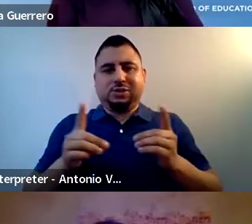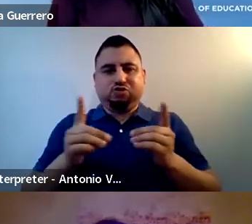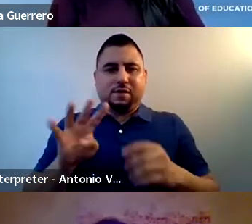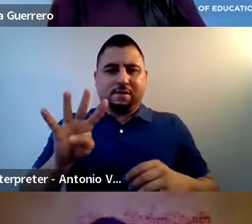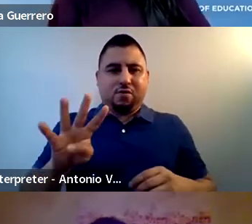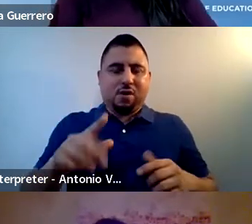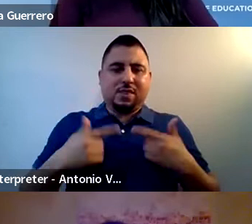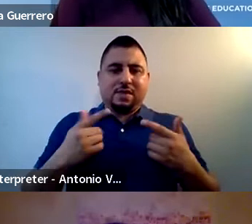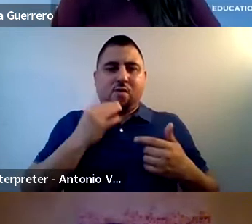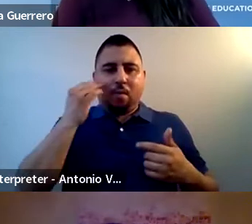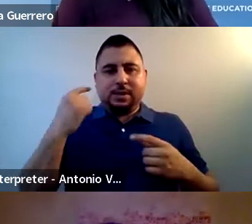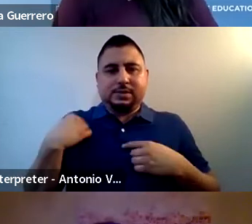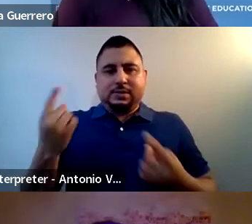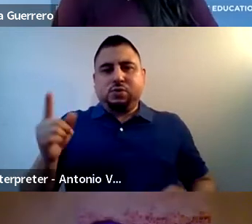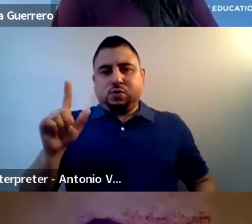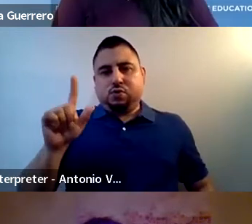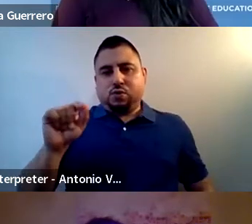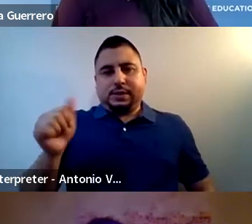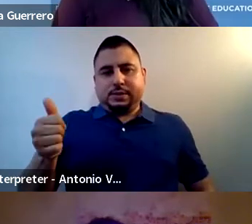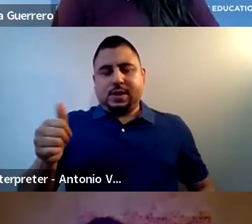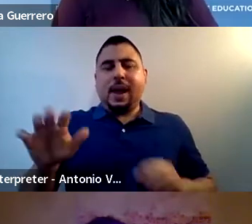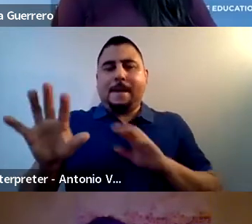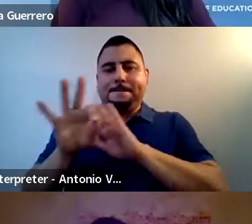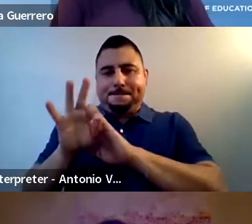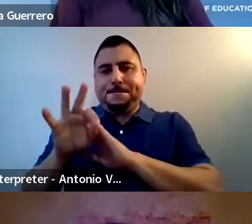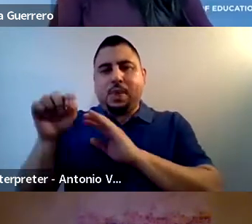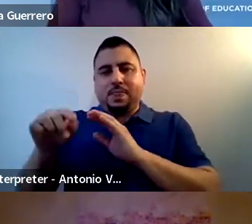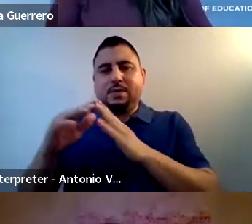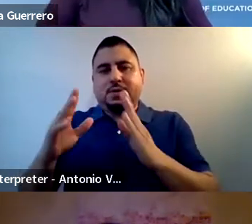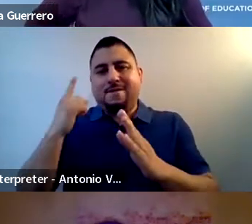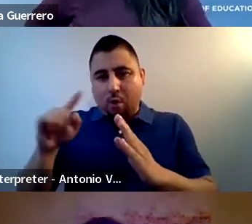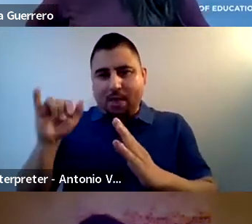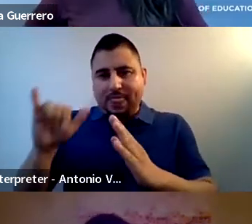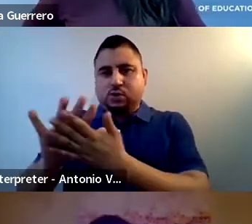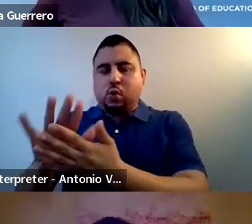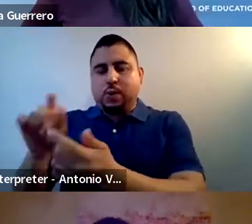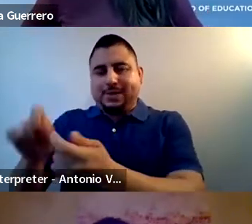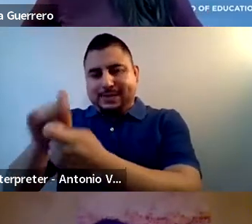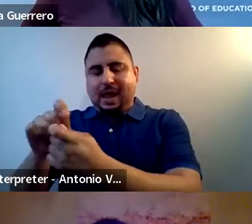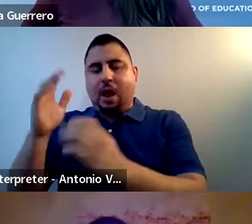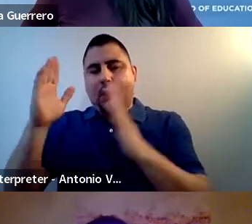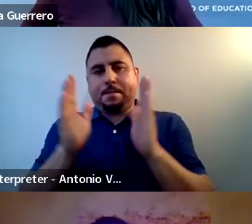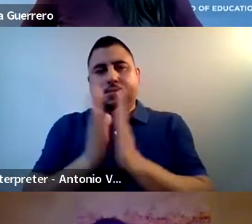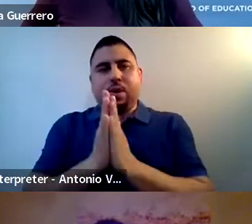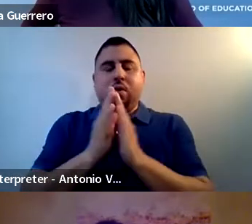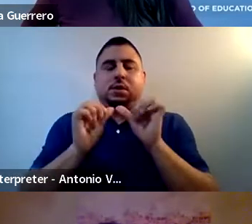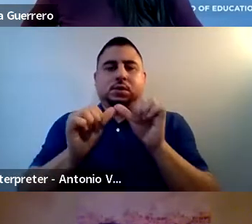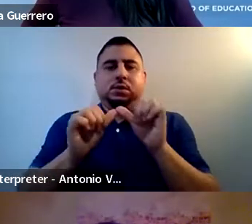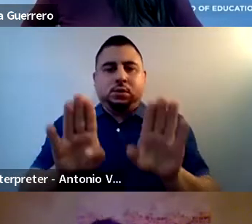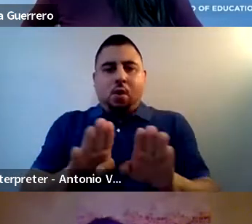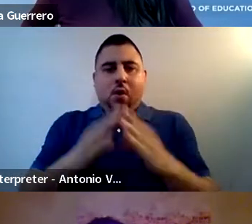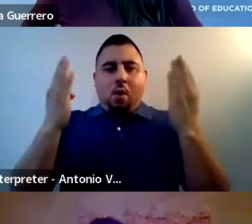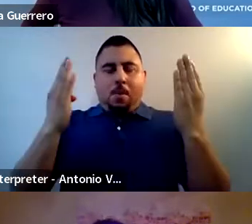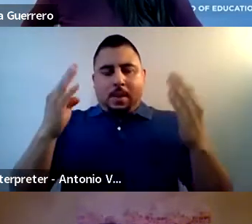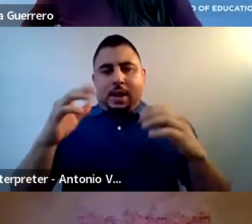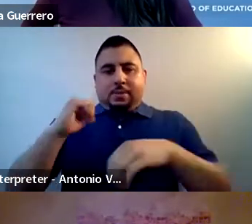since 2010, I chose this neighborhood for Pointer Ridge Elementary School. I hope and pray that it will continue to be a staple in